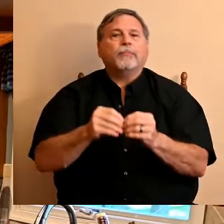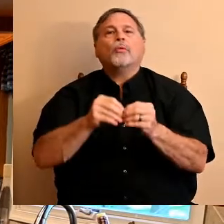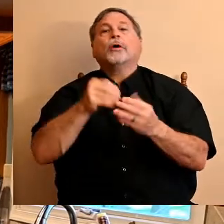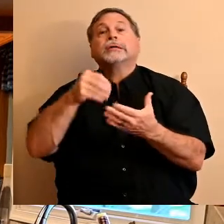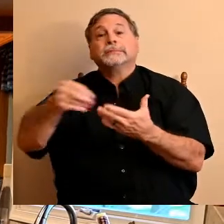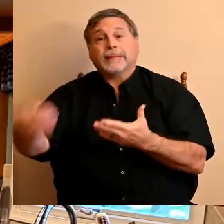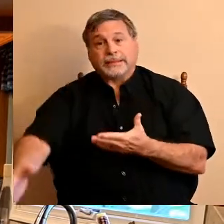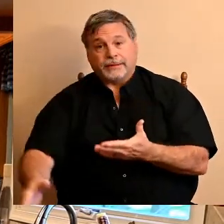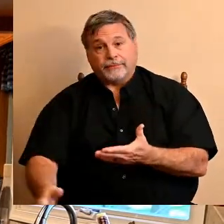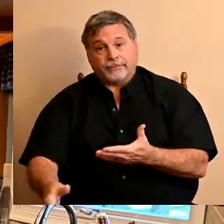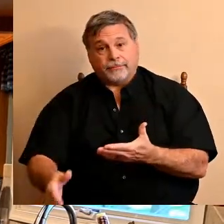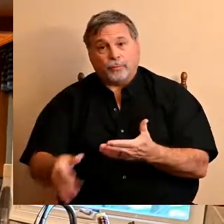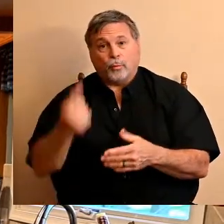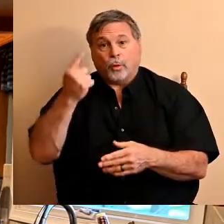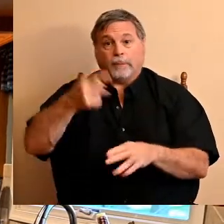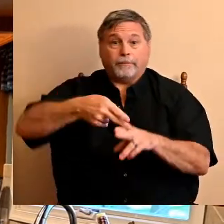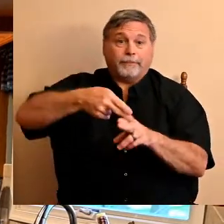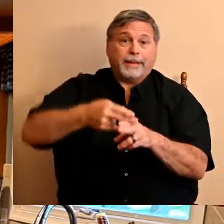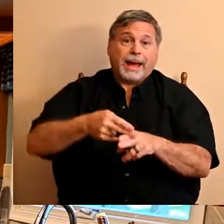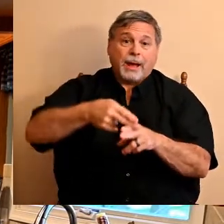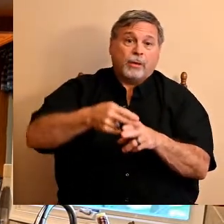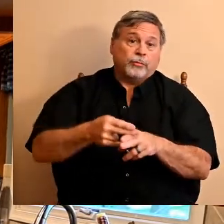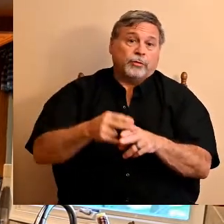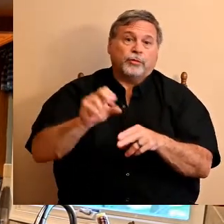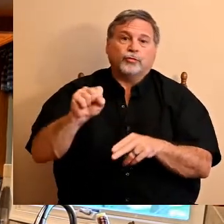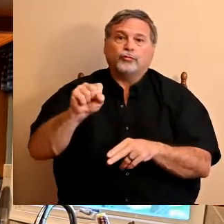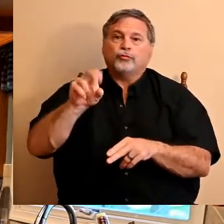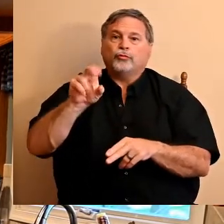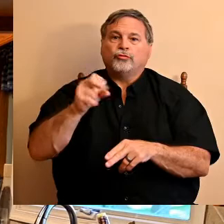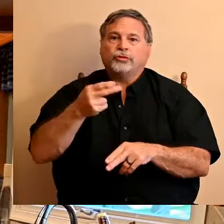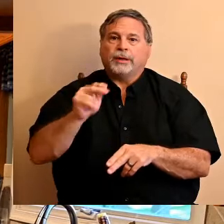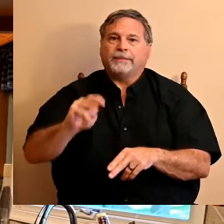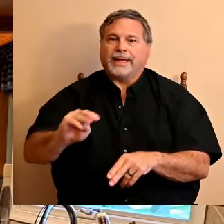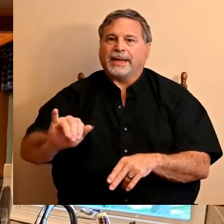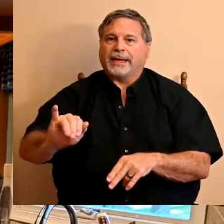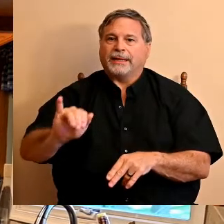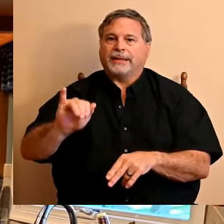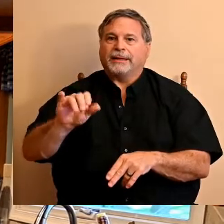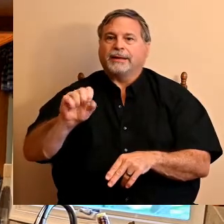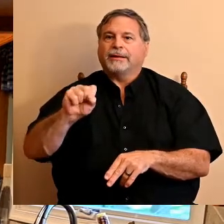a pound of sushimi salmon, you're probably looking